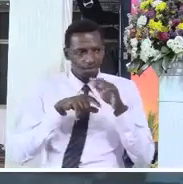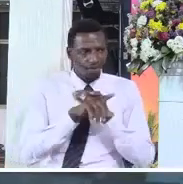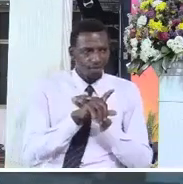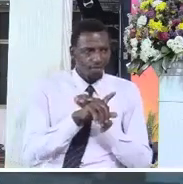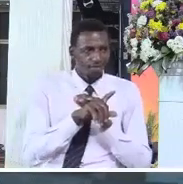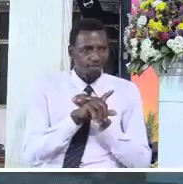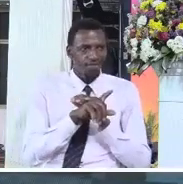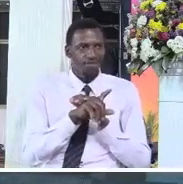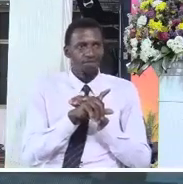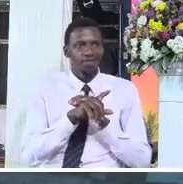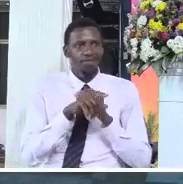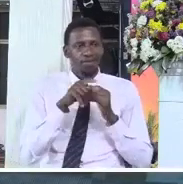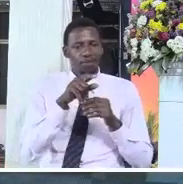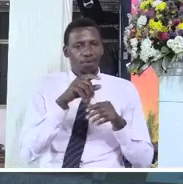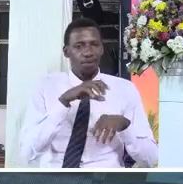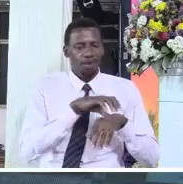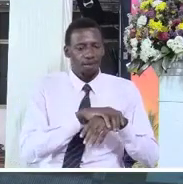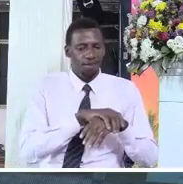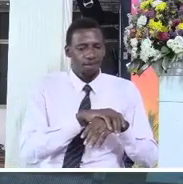of challenge. So